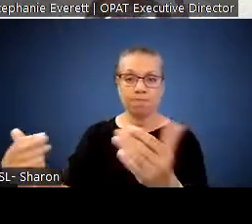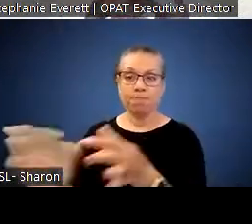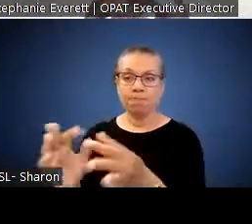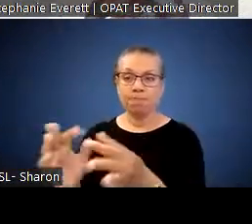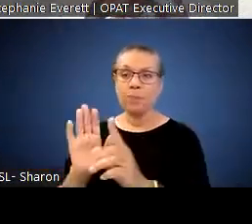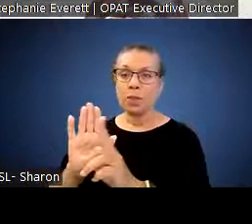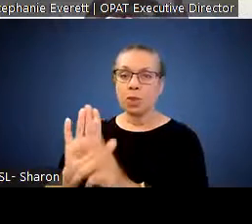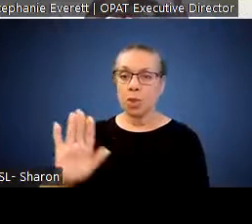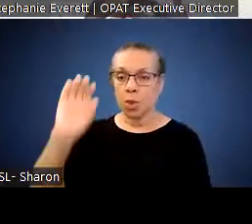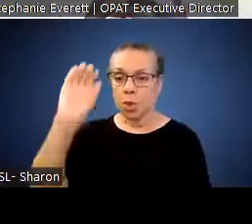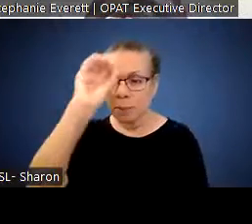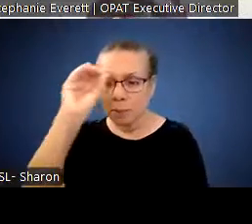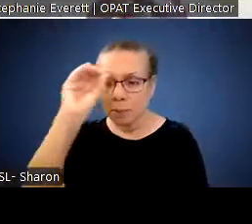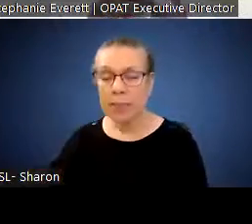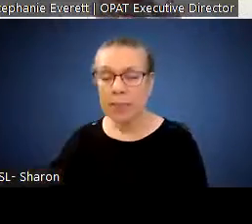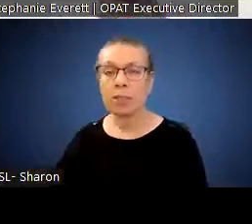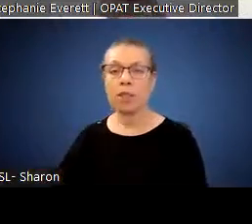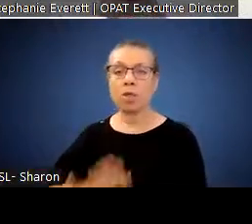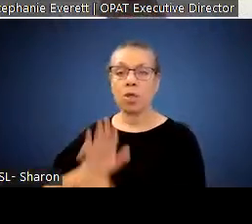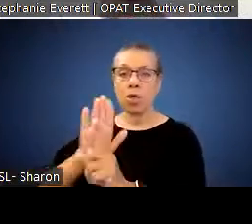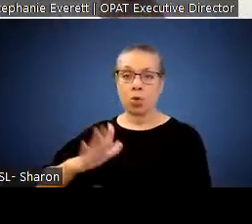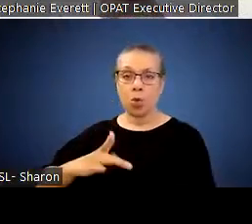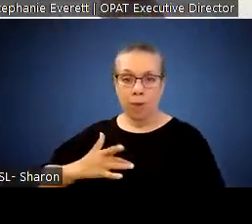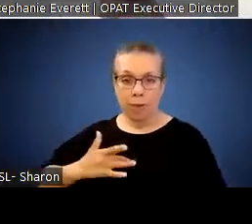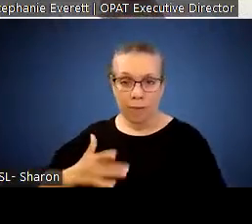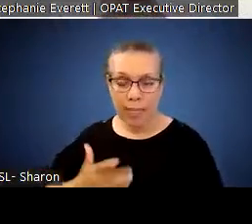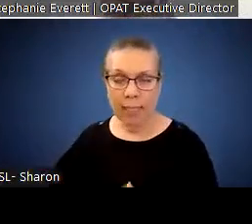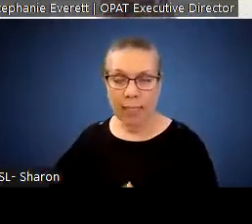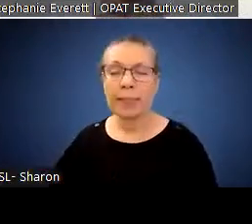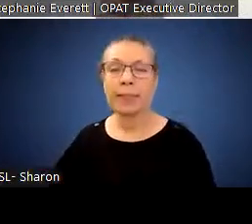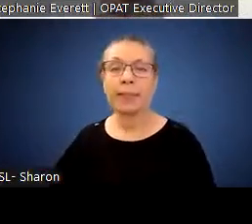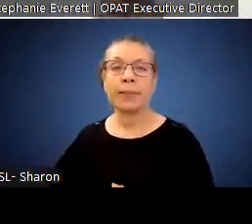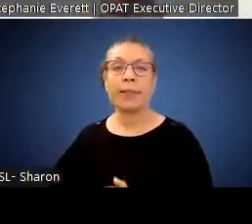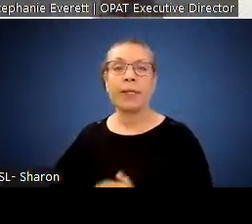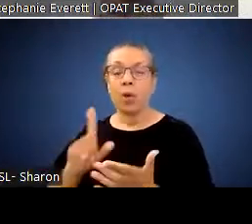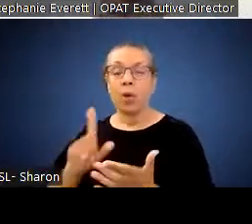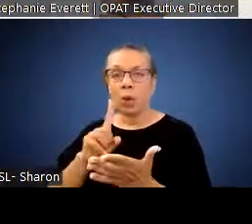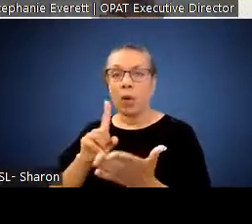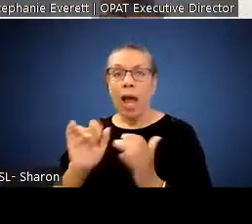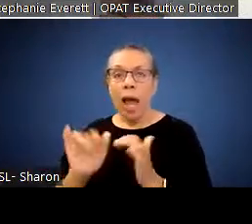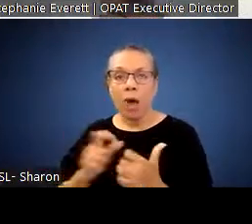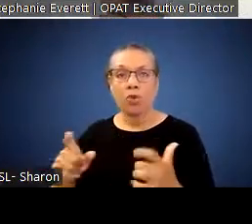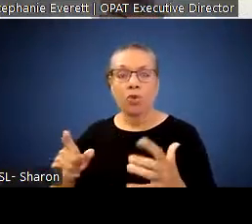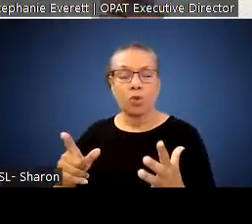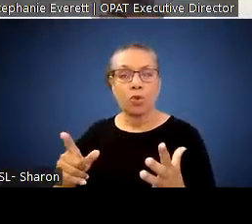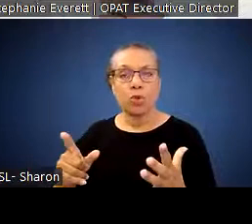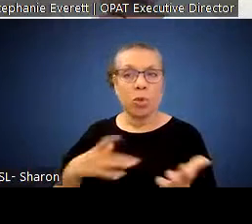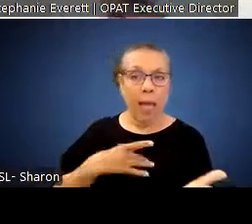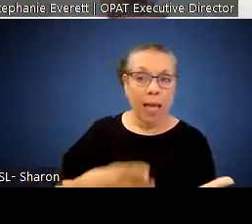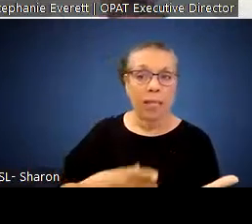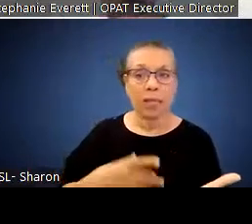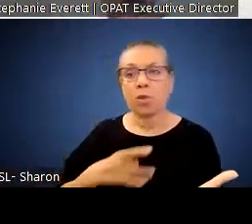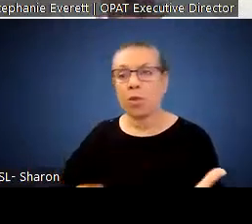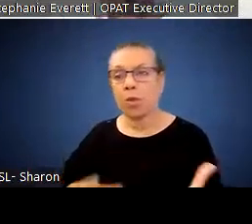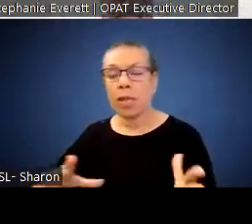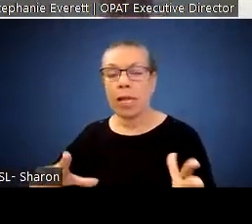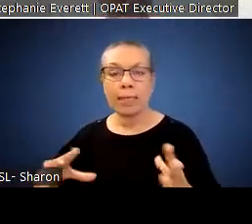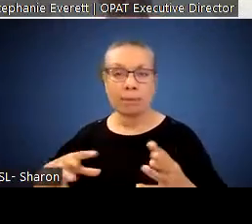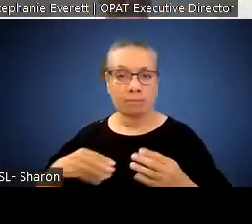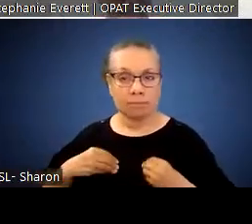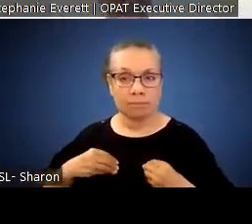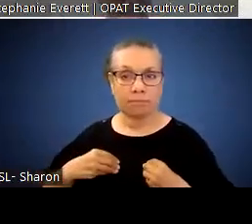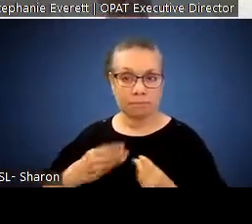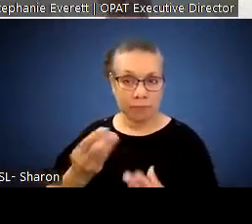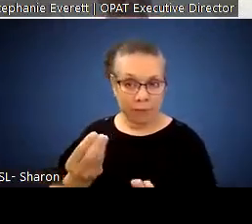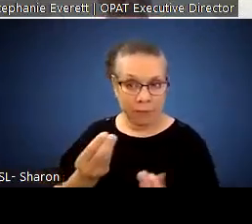feel you are receiving our information, as well as what you would like to see us do.